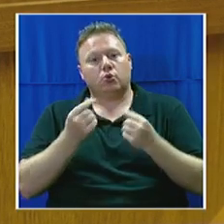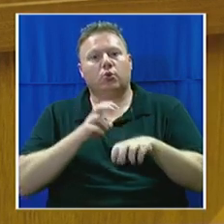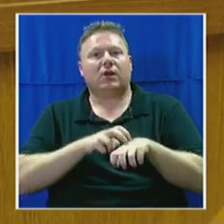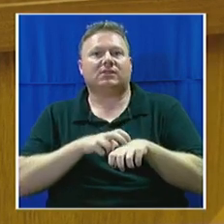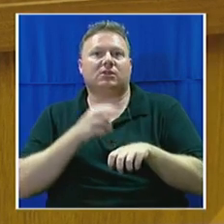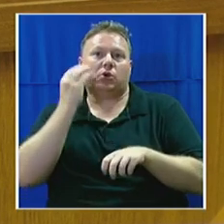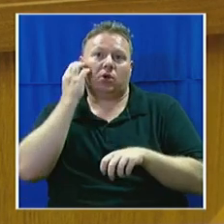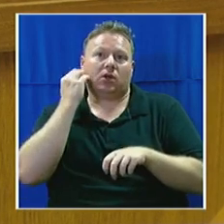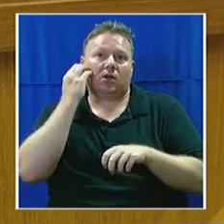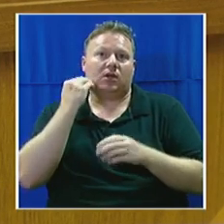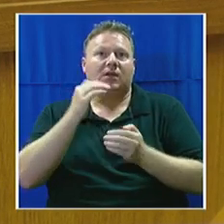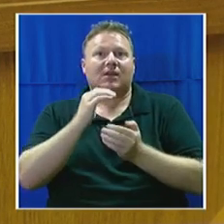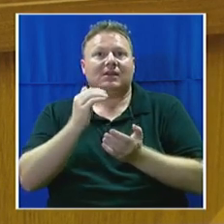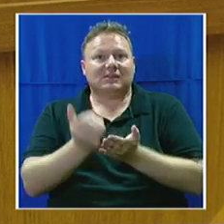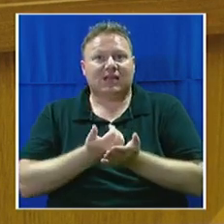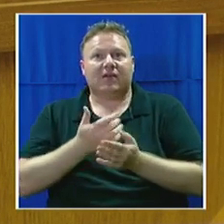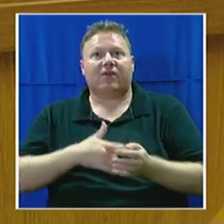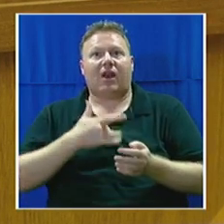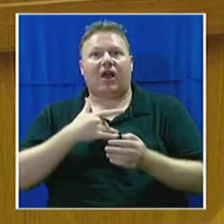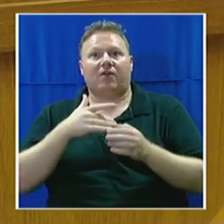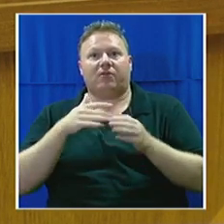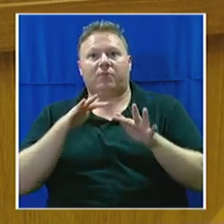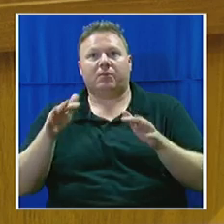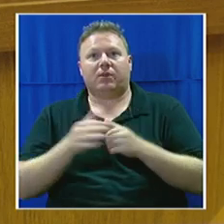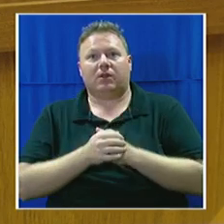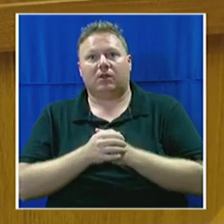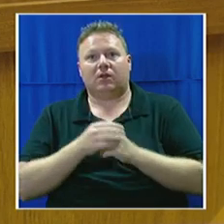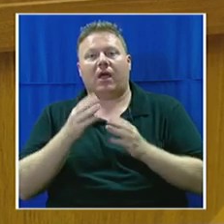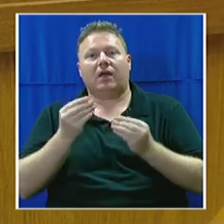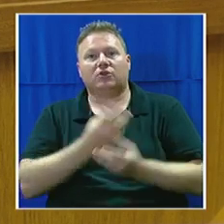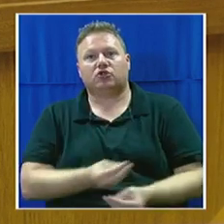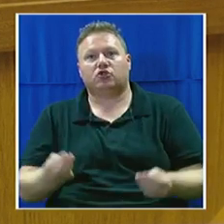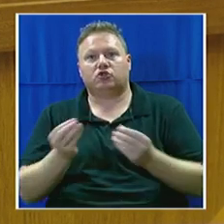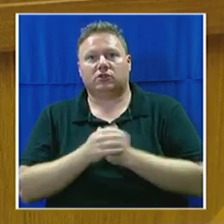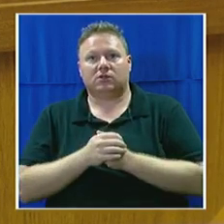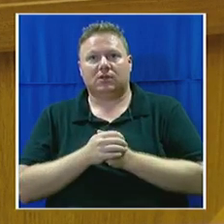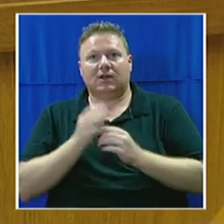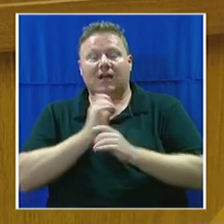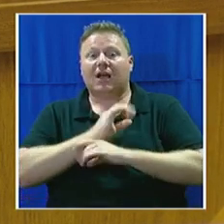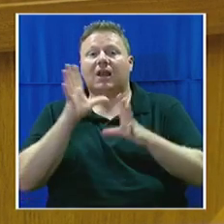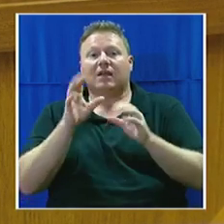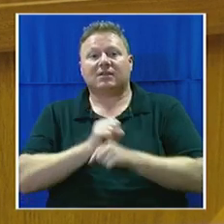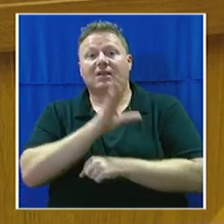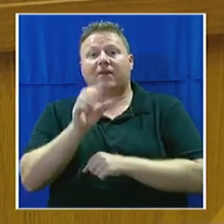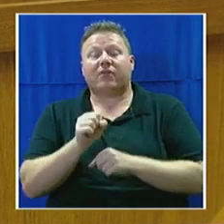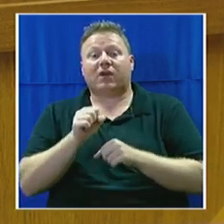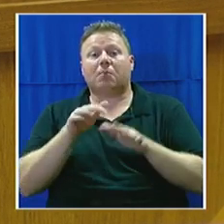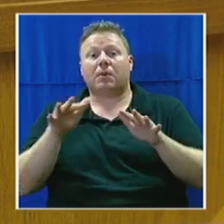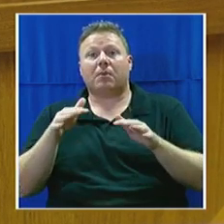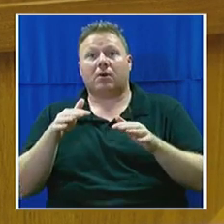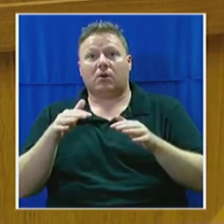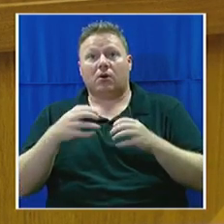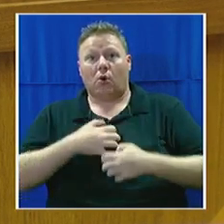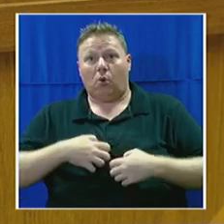do to save the lives of our citizens and of our children. It is very clear that the South African public is worried about the assignment